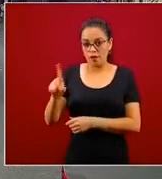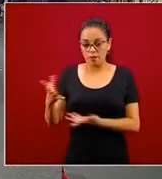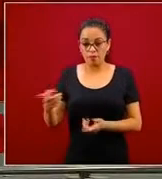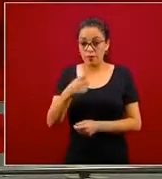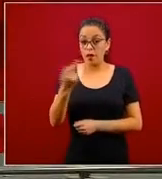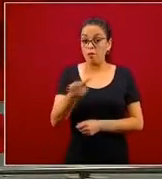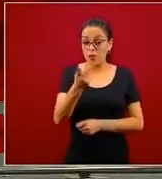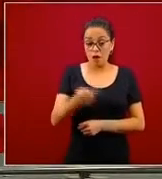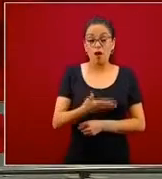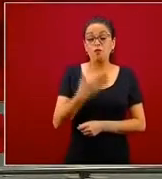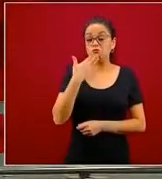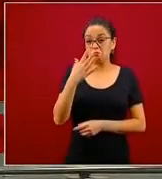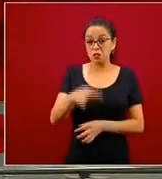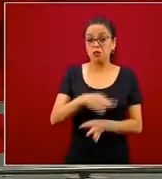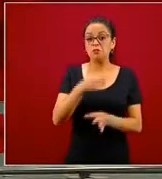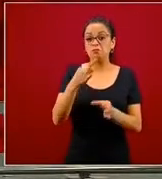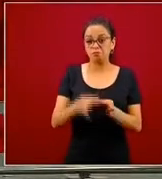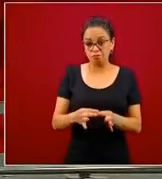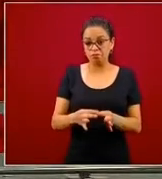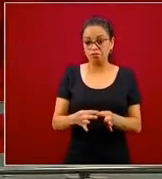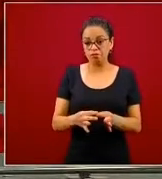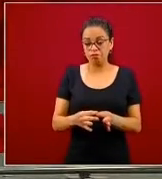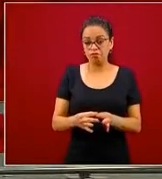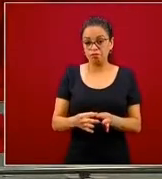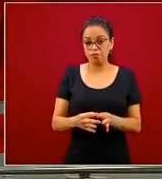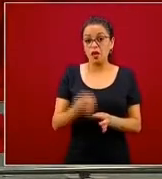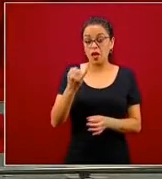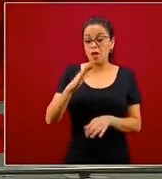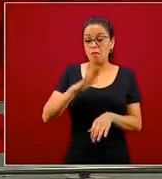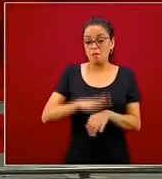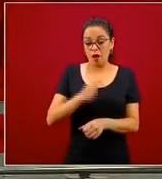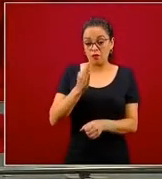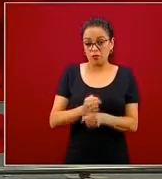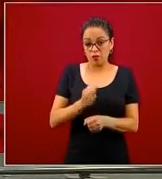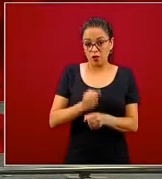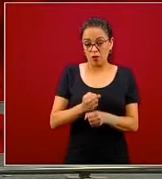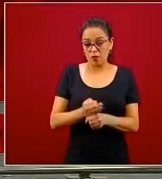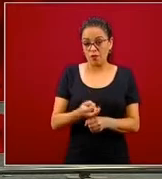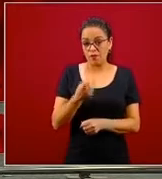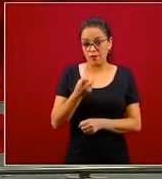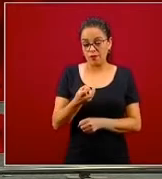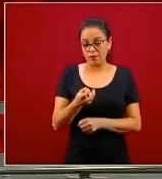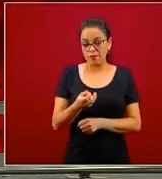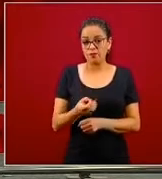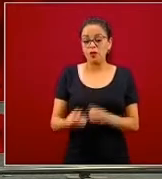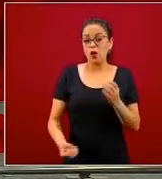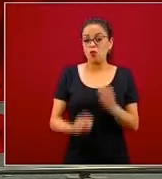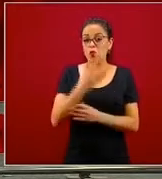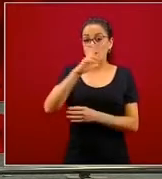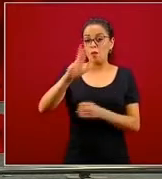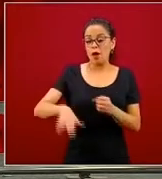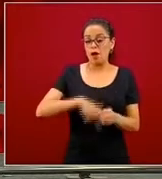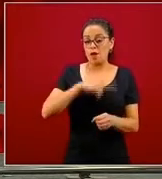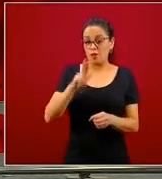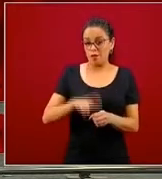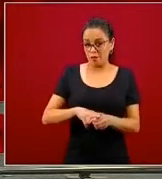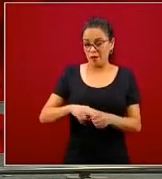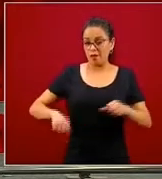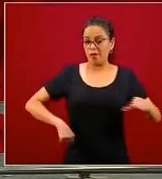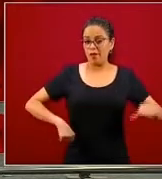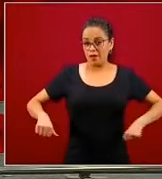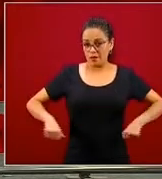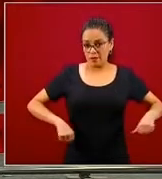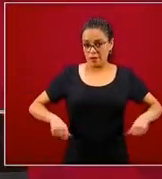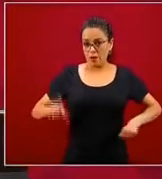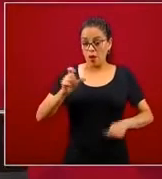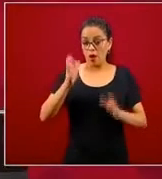pertinentes questions. y Those are very particularmente topical, en estos momentos. especially La right now. nueva normalidad, cuando Our transitemos hacia la nueva new